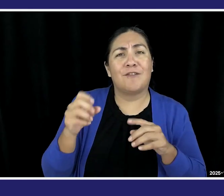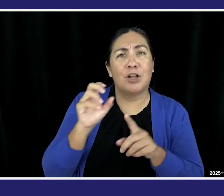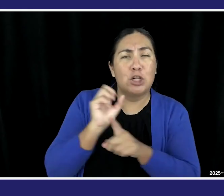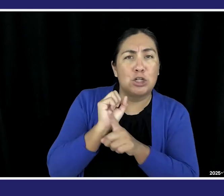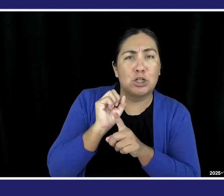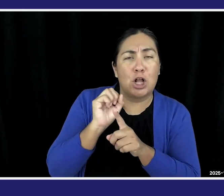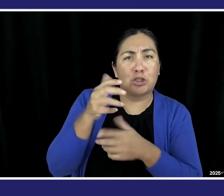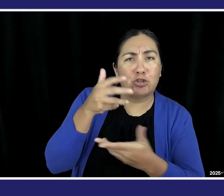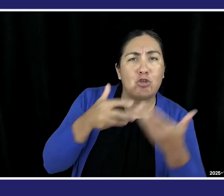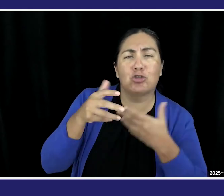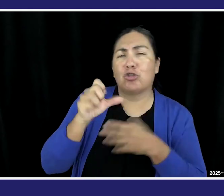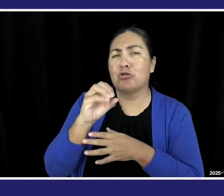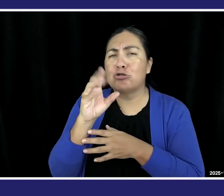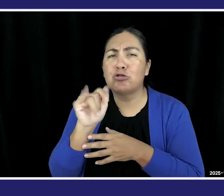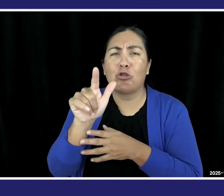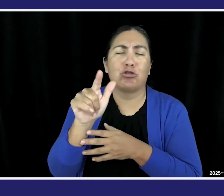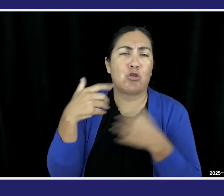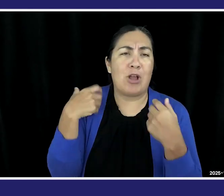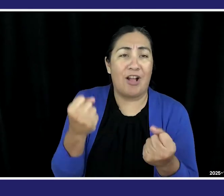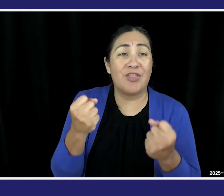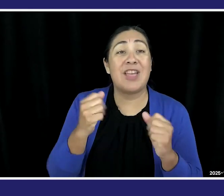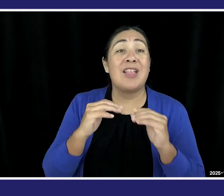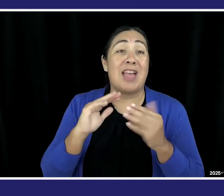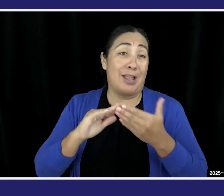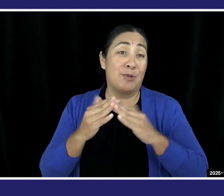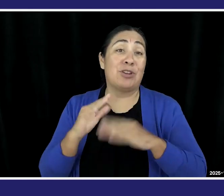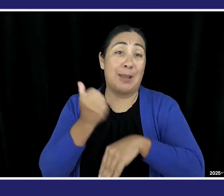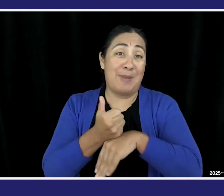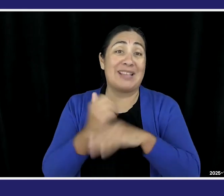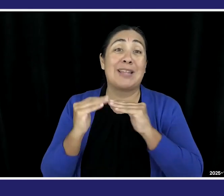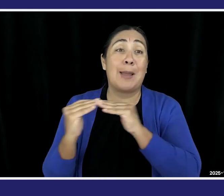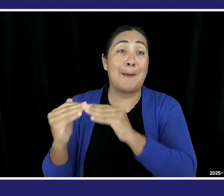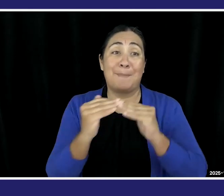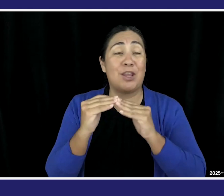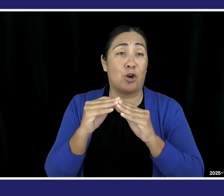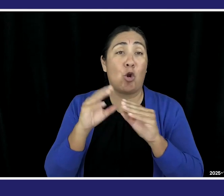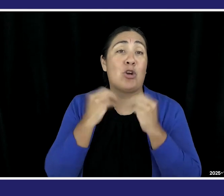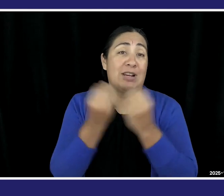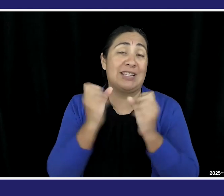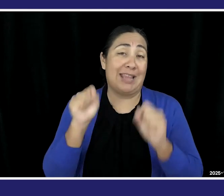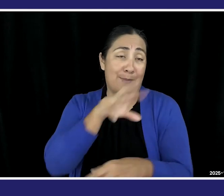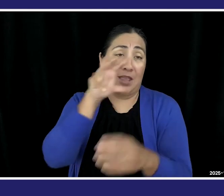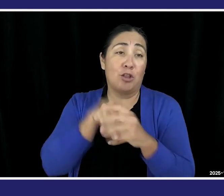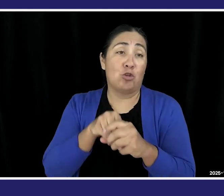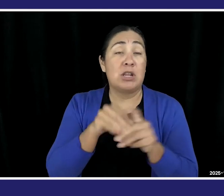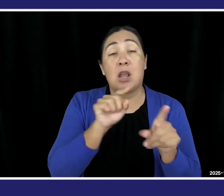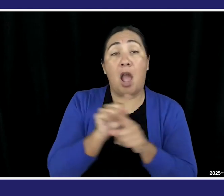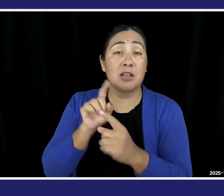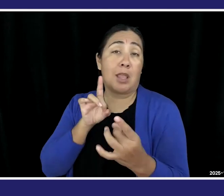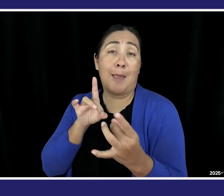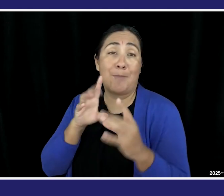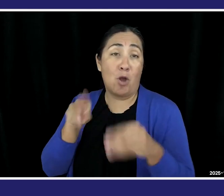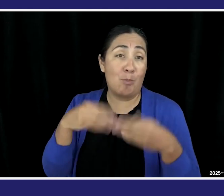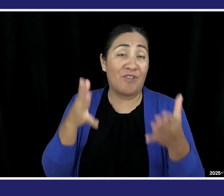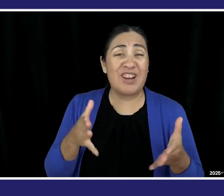that community-based peer-run organizations can be included as input providers, as they are often at the